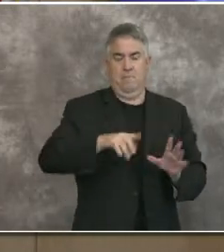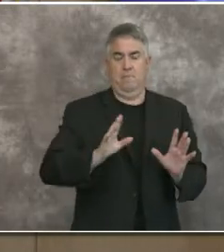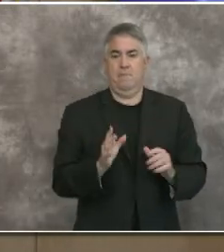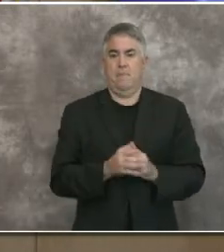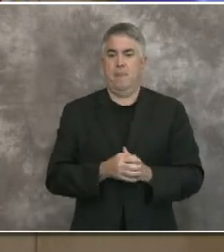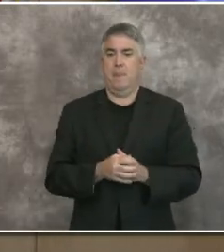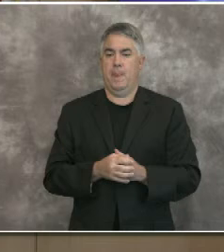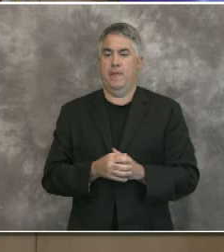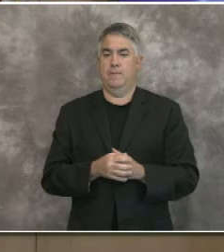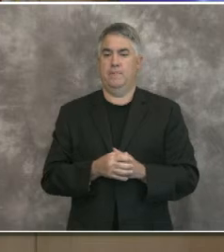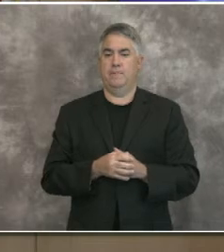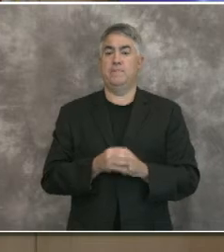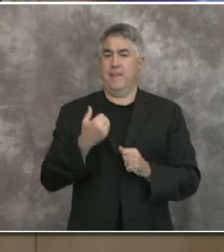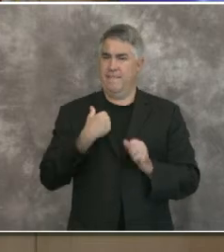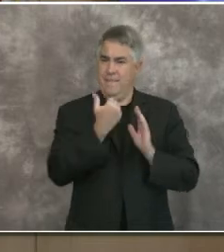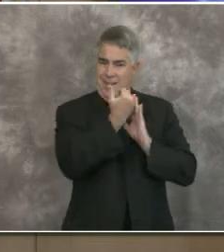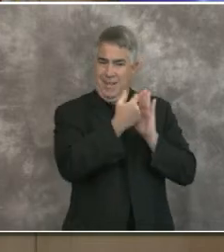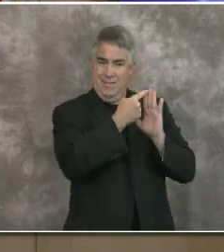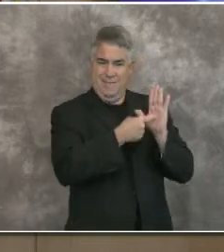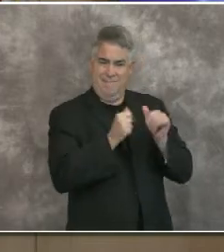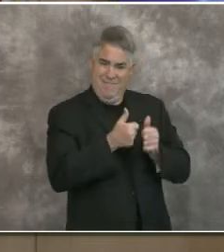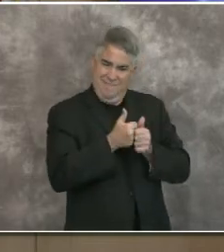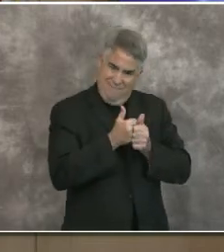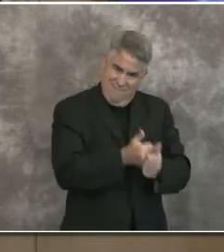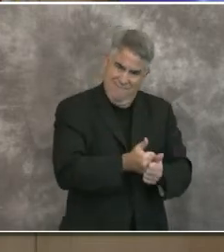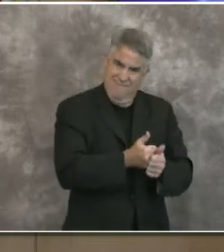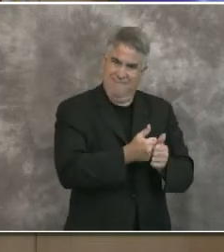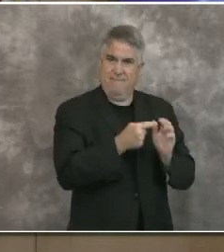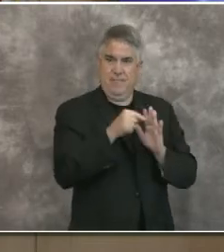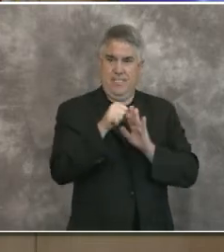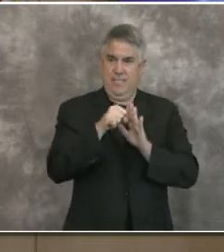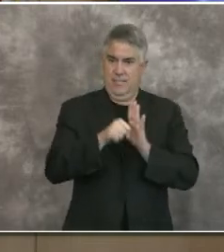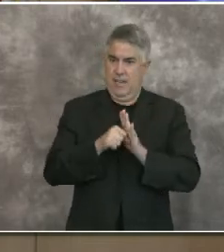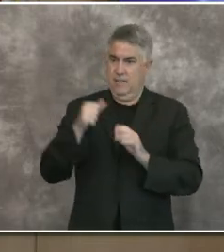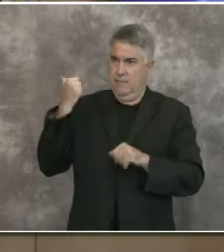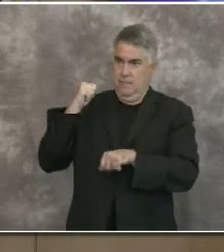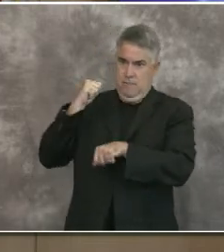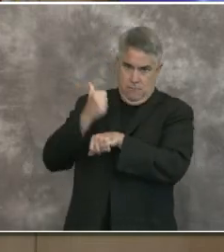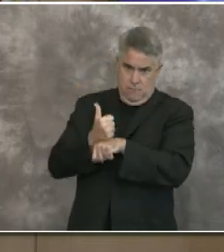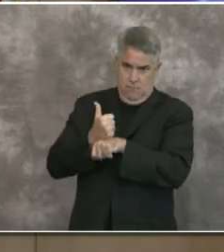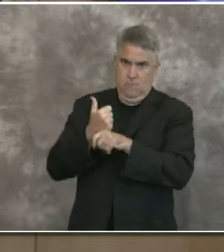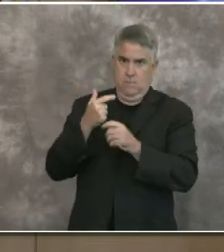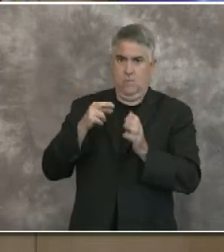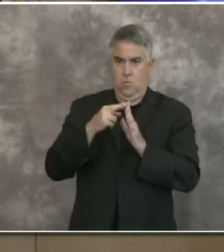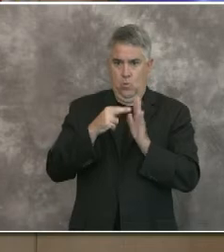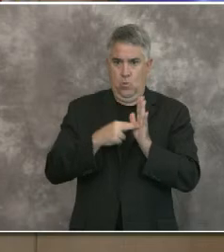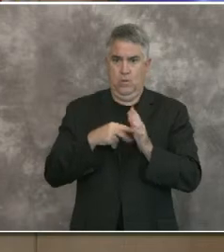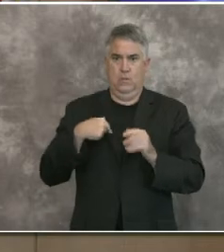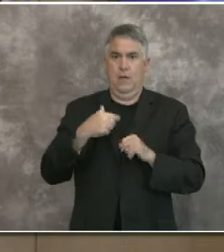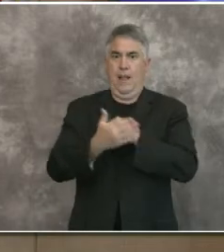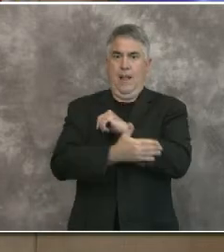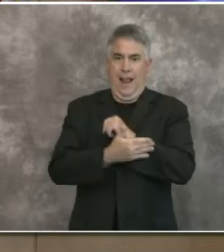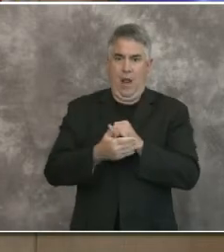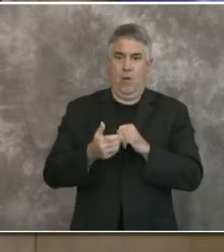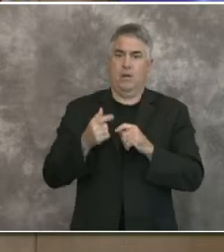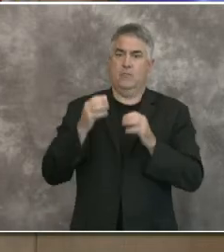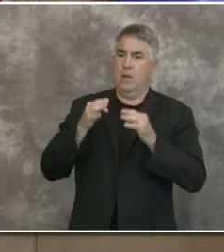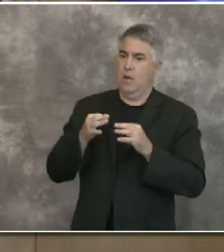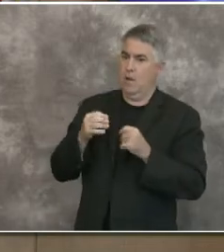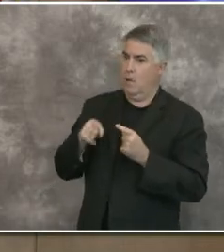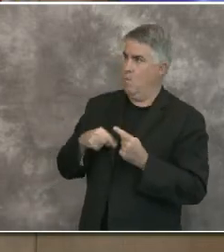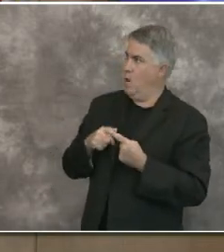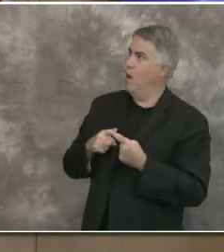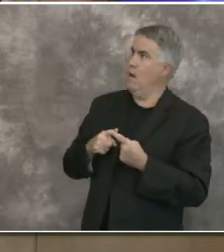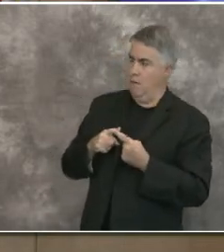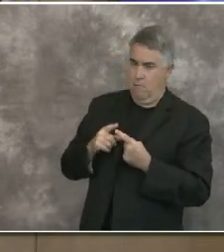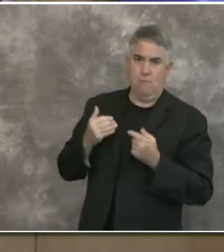once the guidance was socialized, it would be up to counties to decide when exactly they would like to implement that. We have received word from the state of